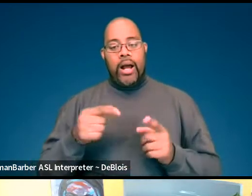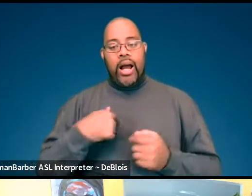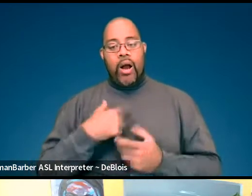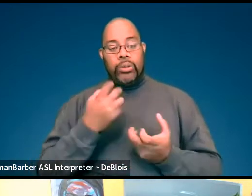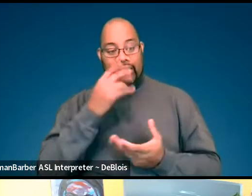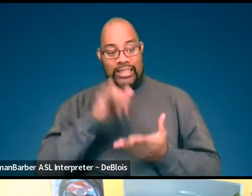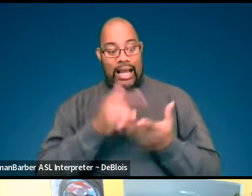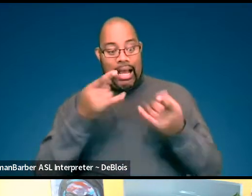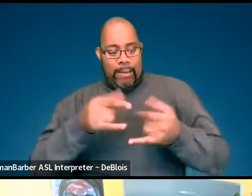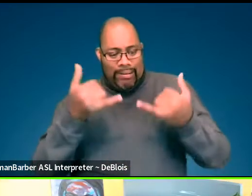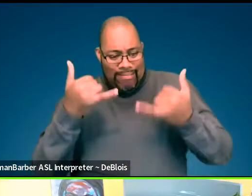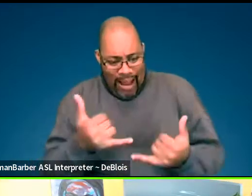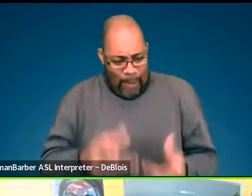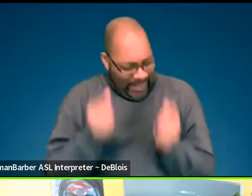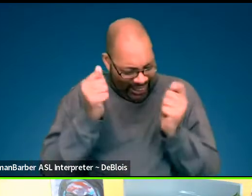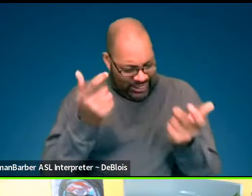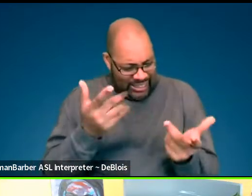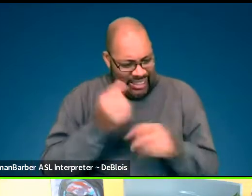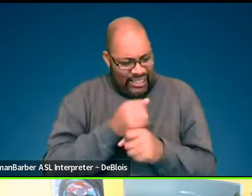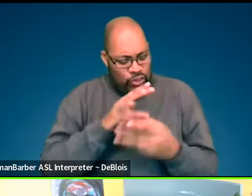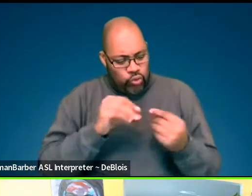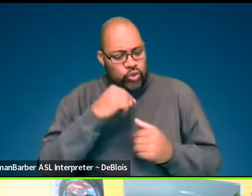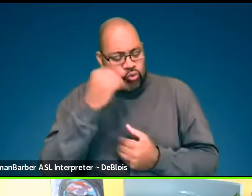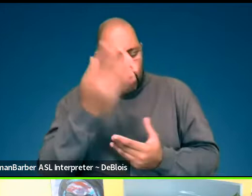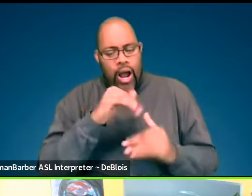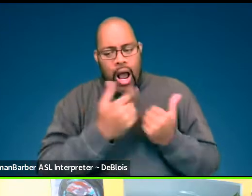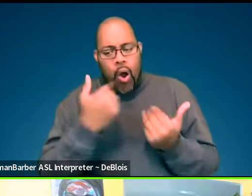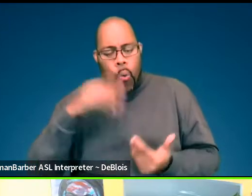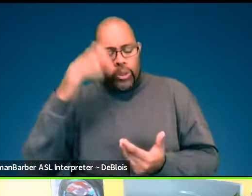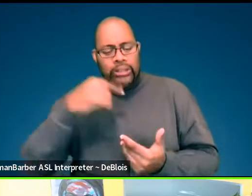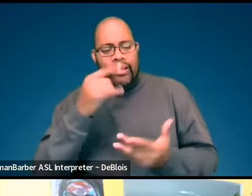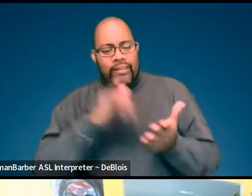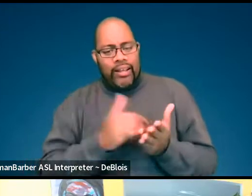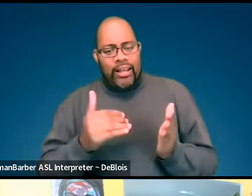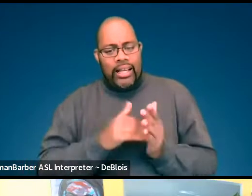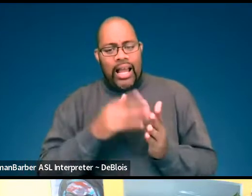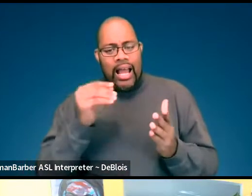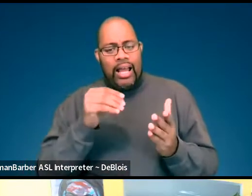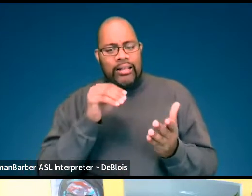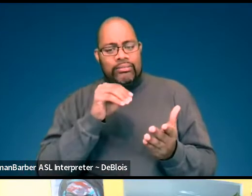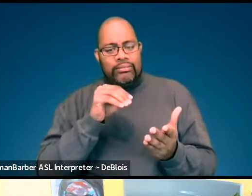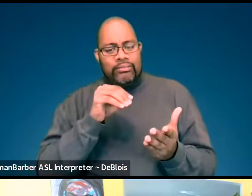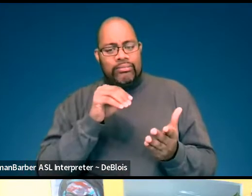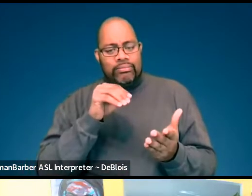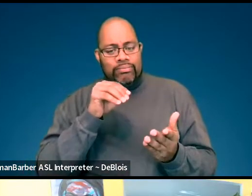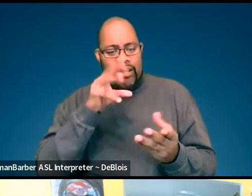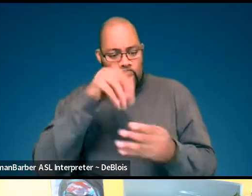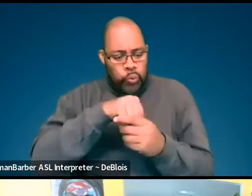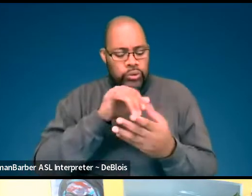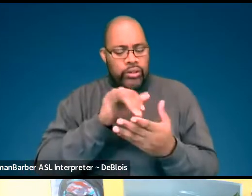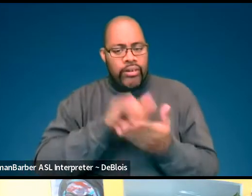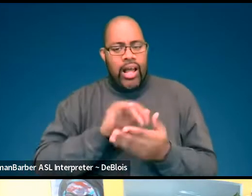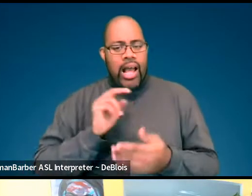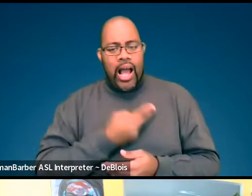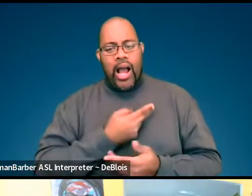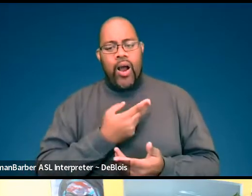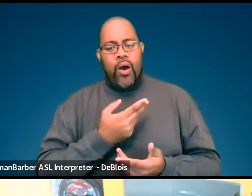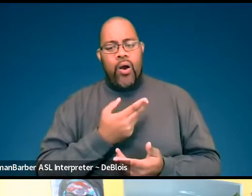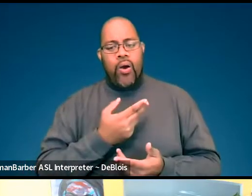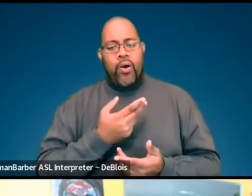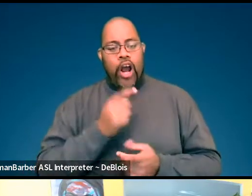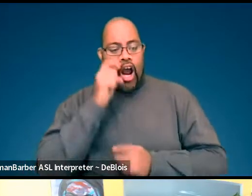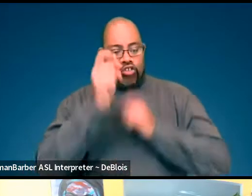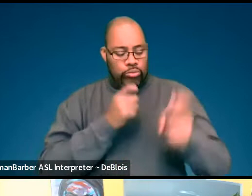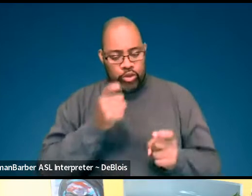yesterday. But get that story told, and how are we going to retell that and put it so that our